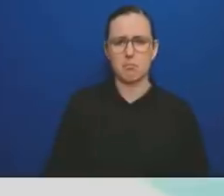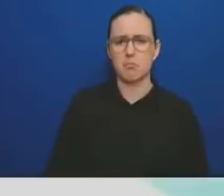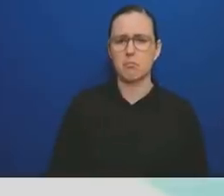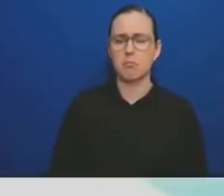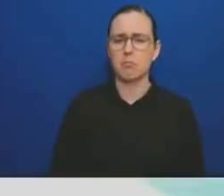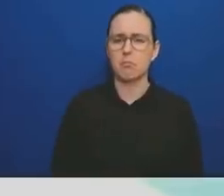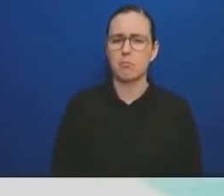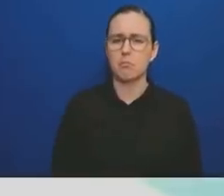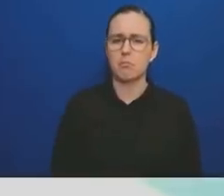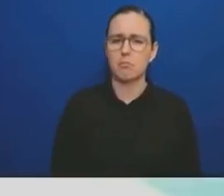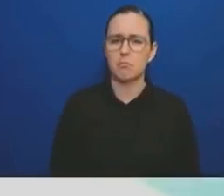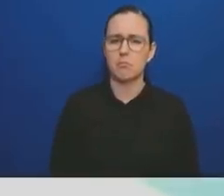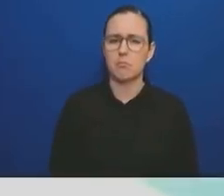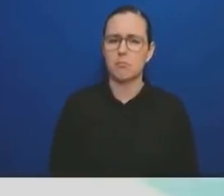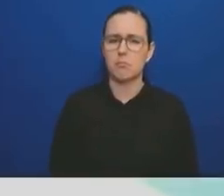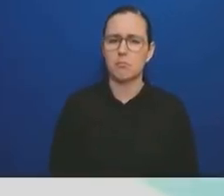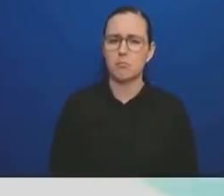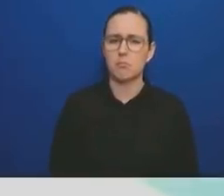Sorry.